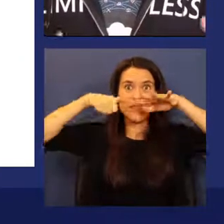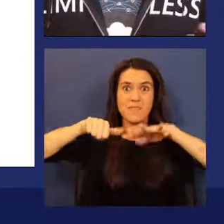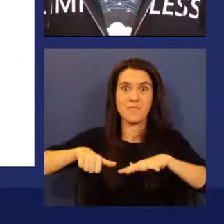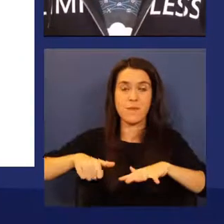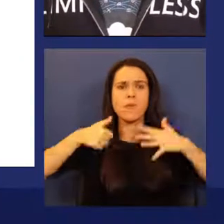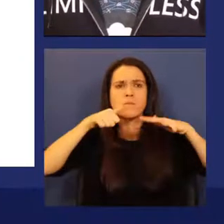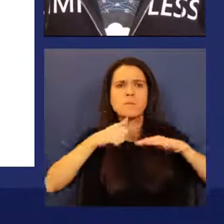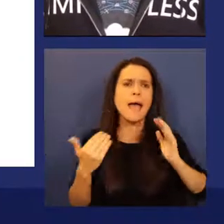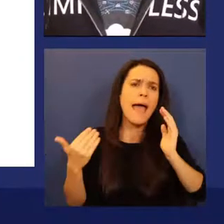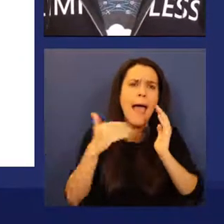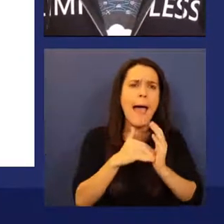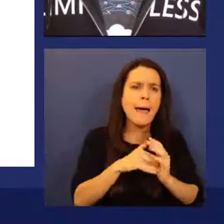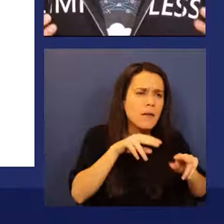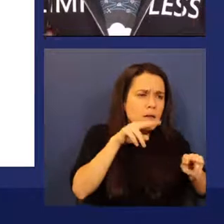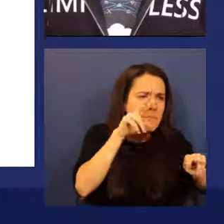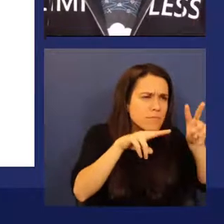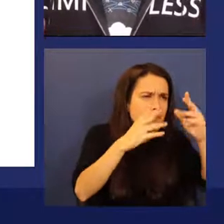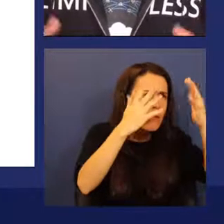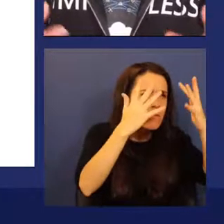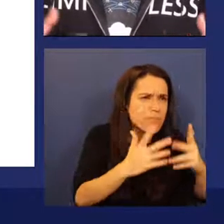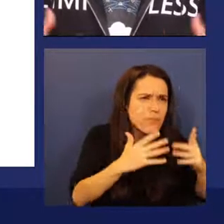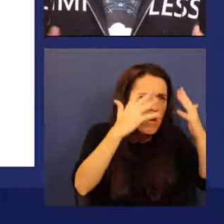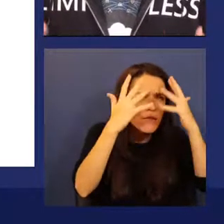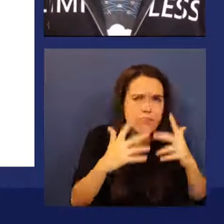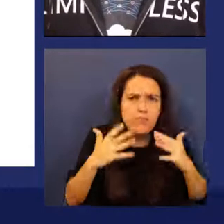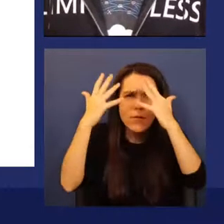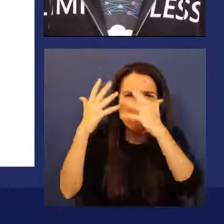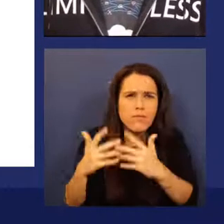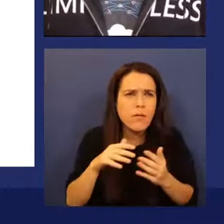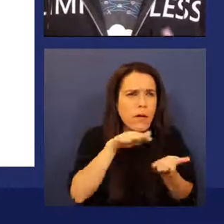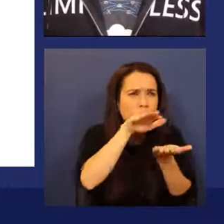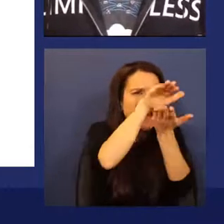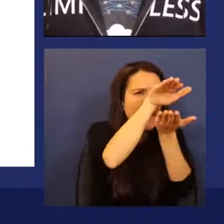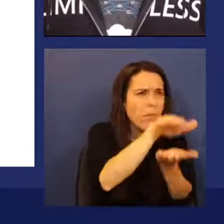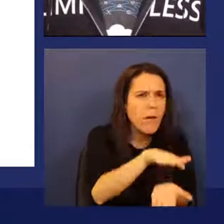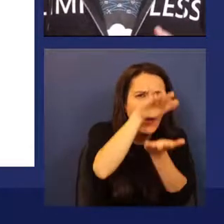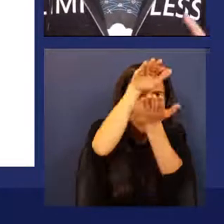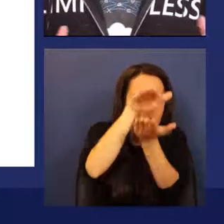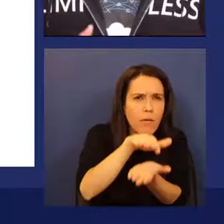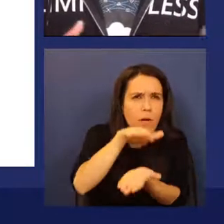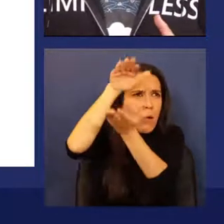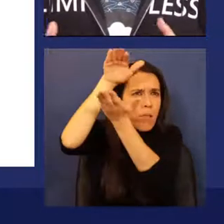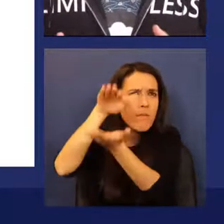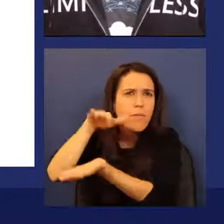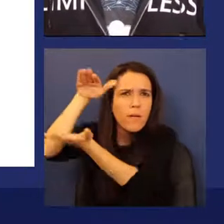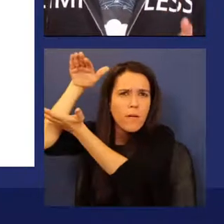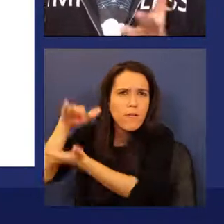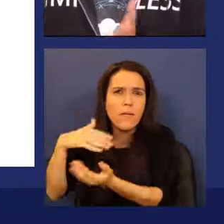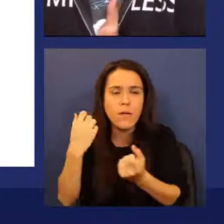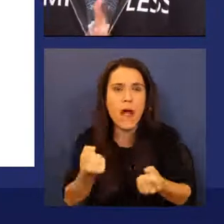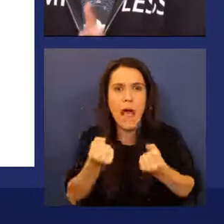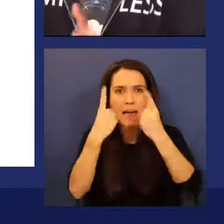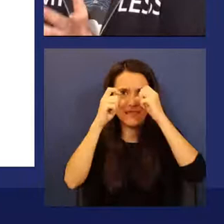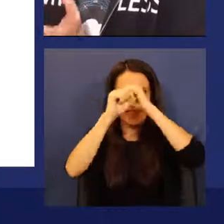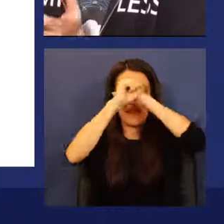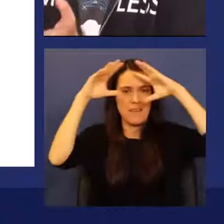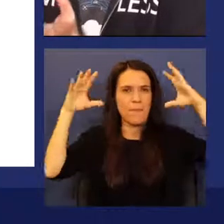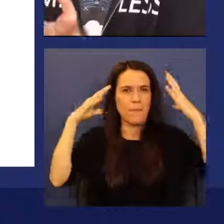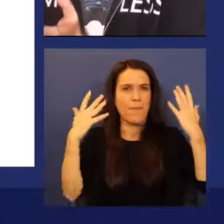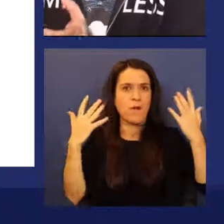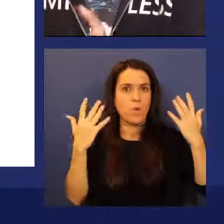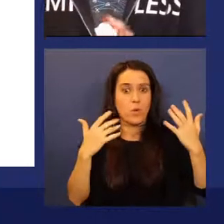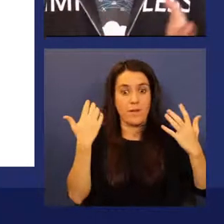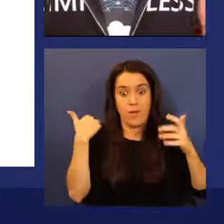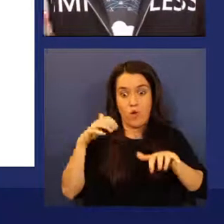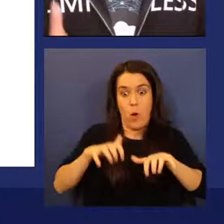inventory of all the products that they sell in a physical inventory count to have an understanding to see the correlation between what's listed in the computer, it's